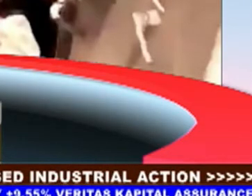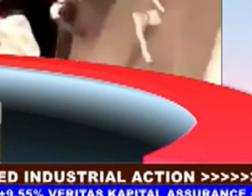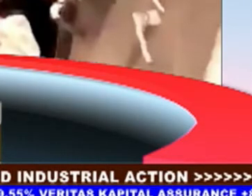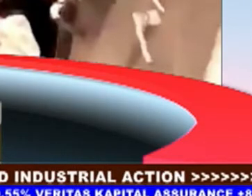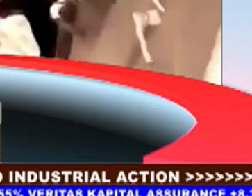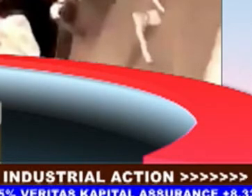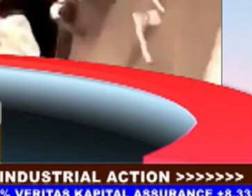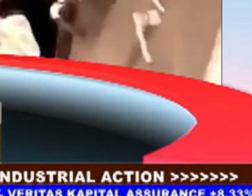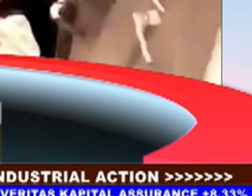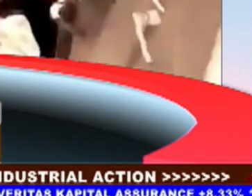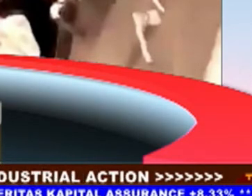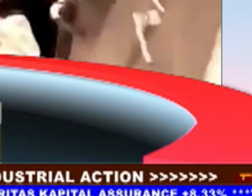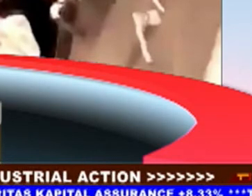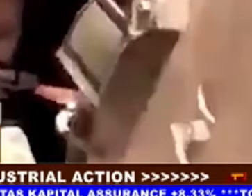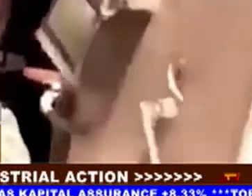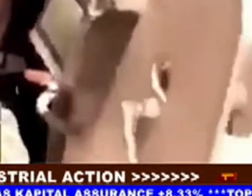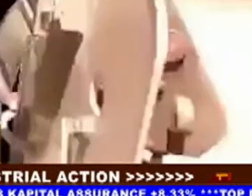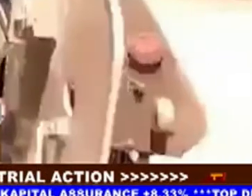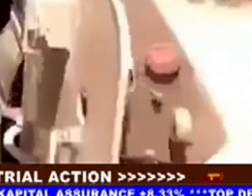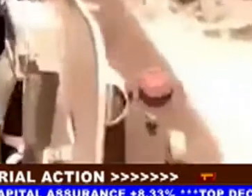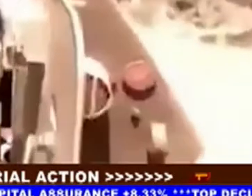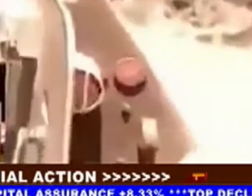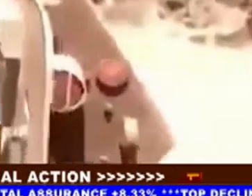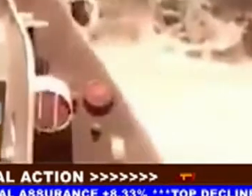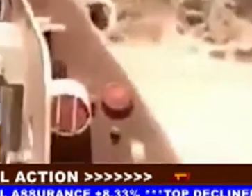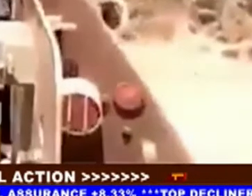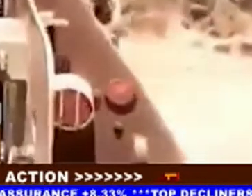violent extremism.